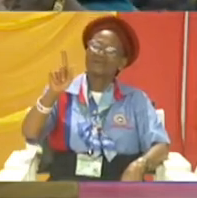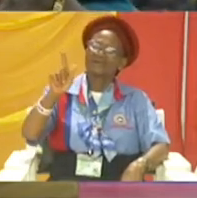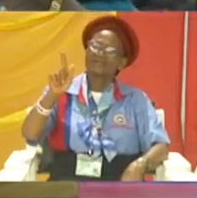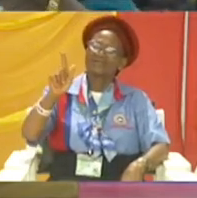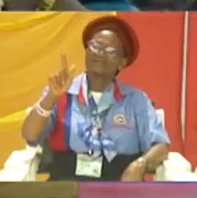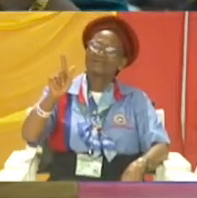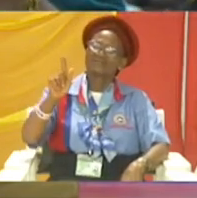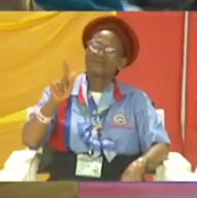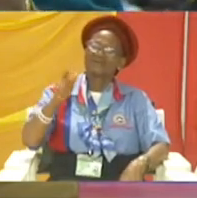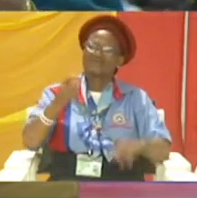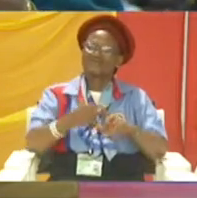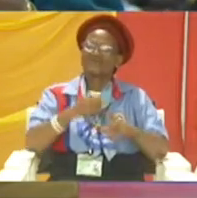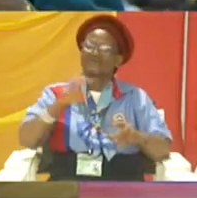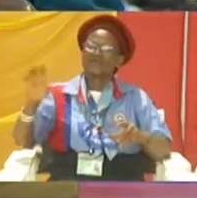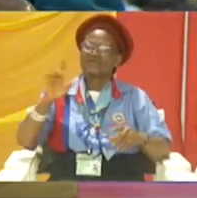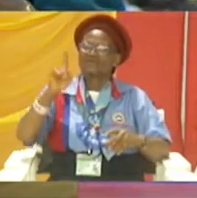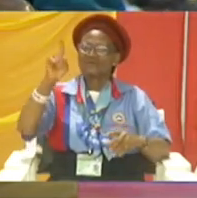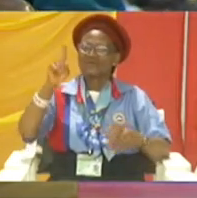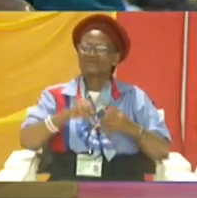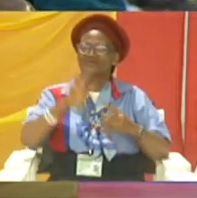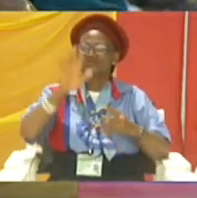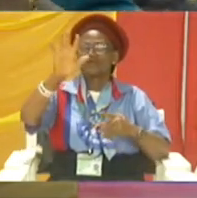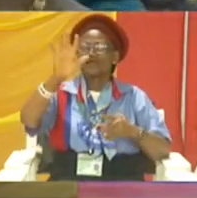21. From verse 1 to 5.